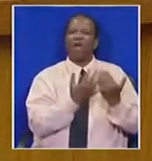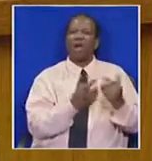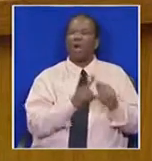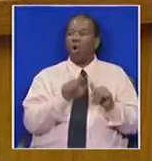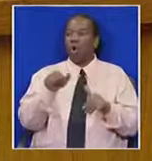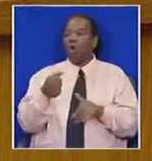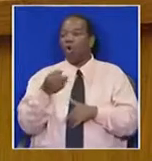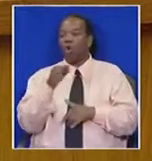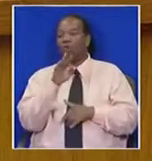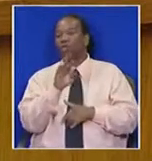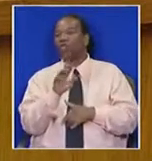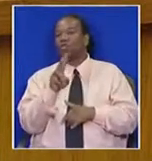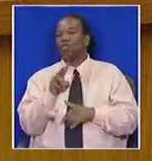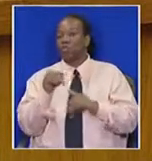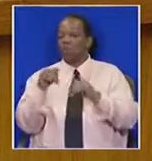have researched.